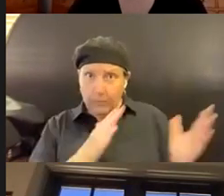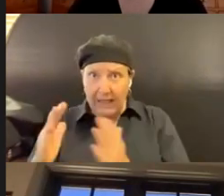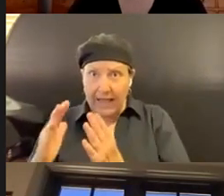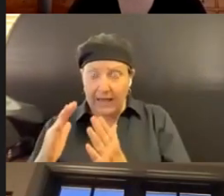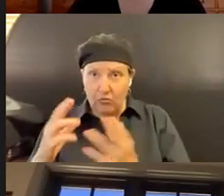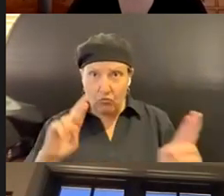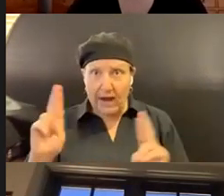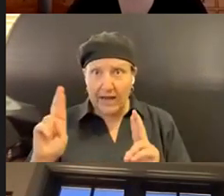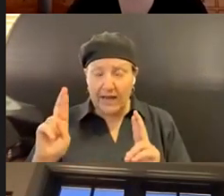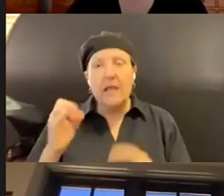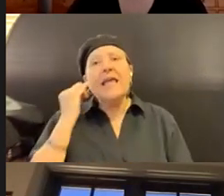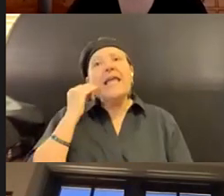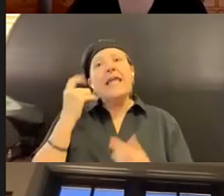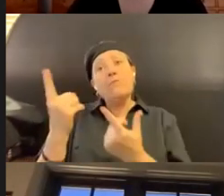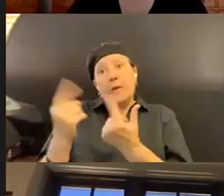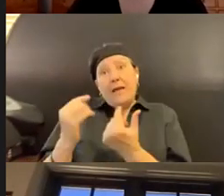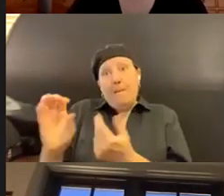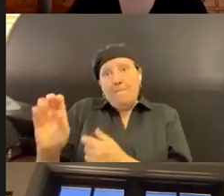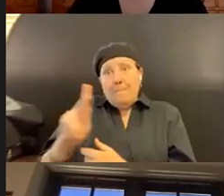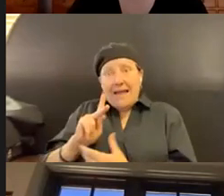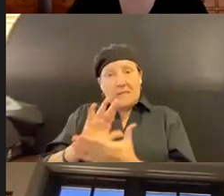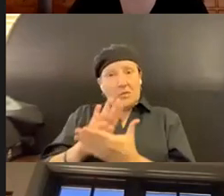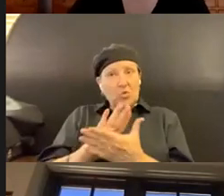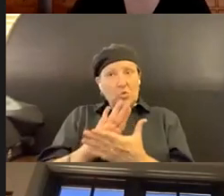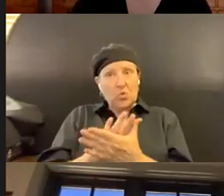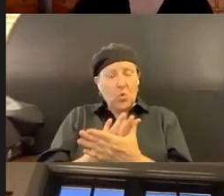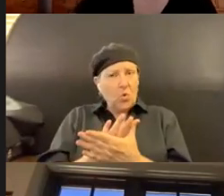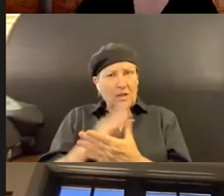So if we do come back on campus, the district, I don't know if you guys saw